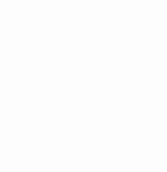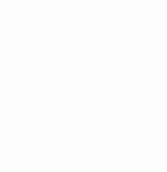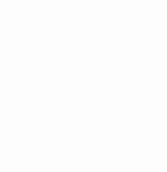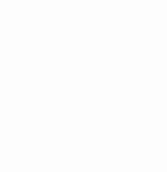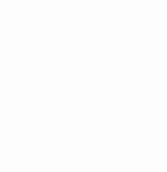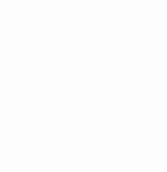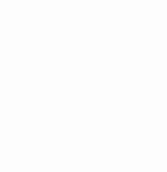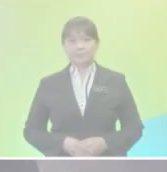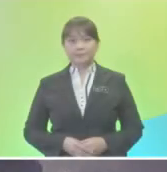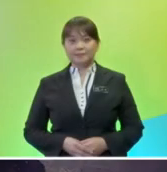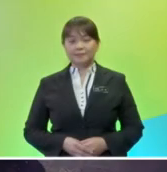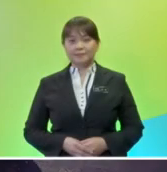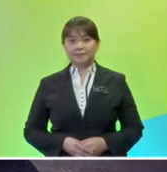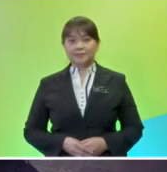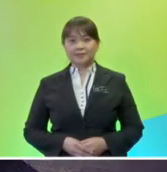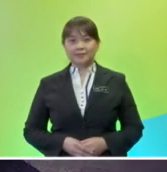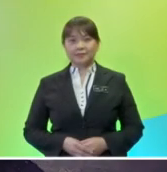TVPKPM.